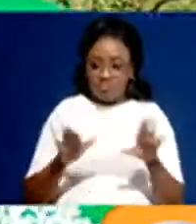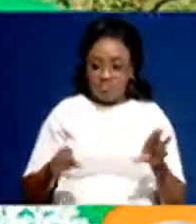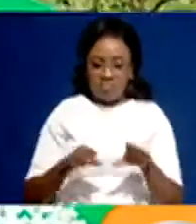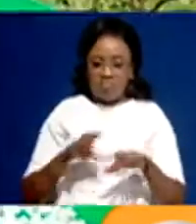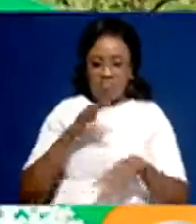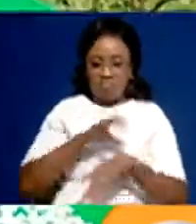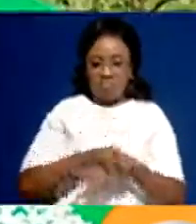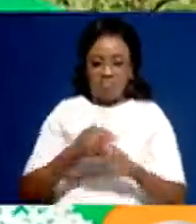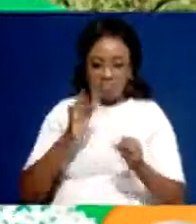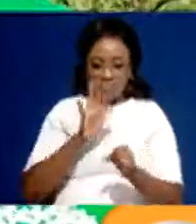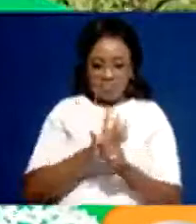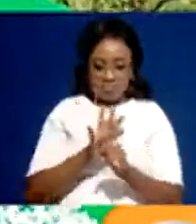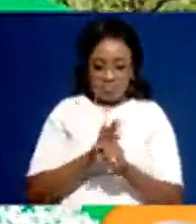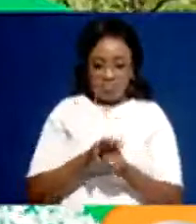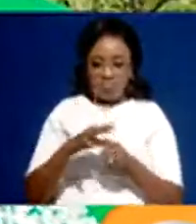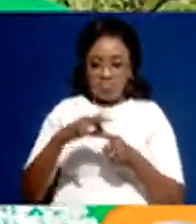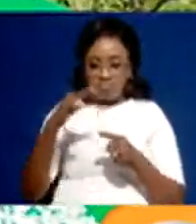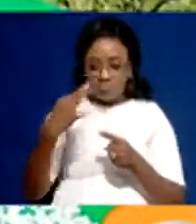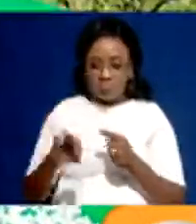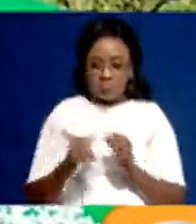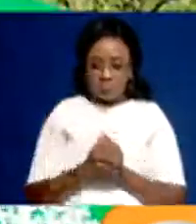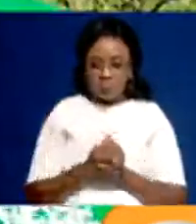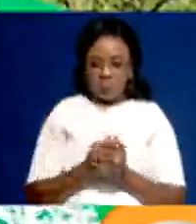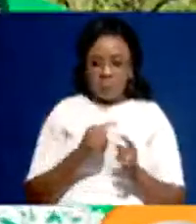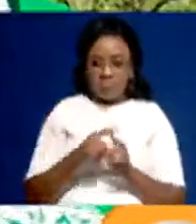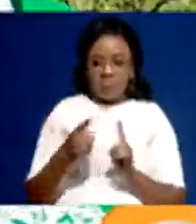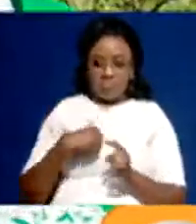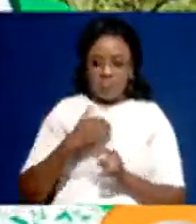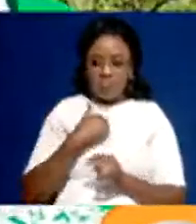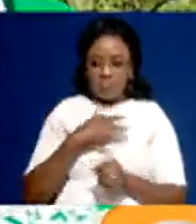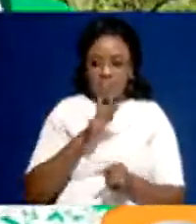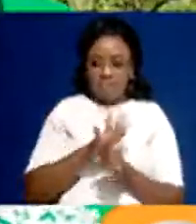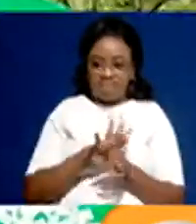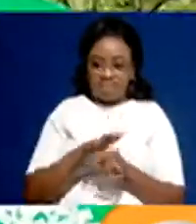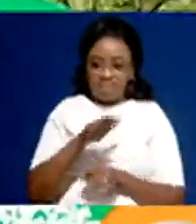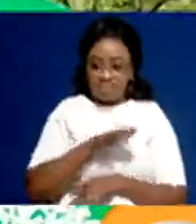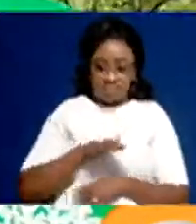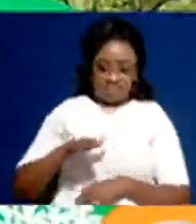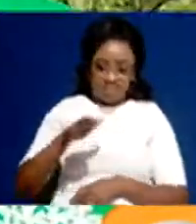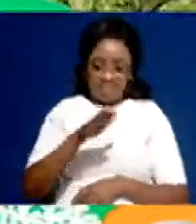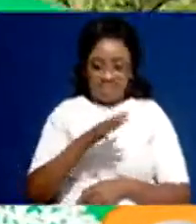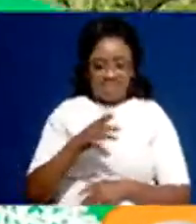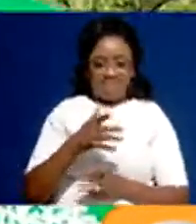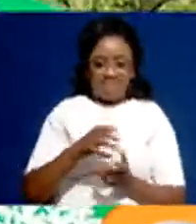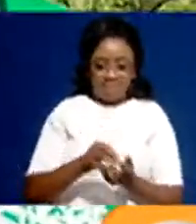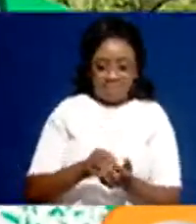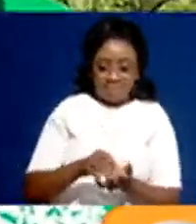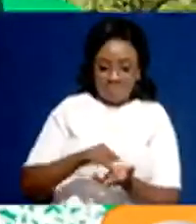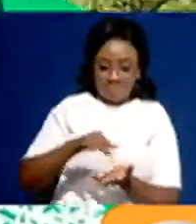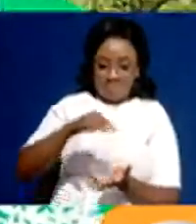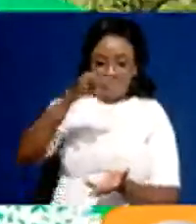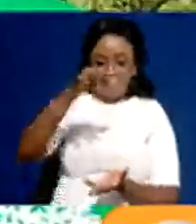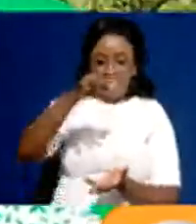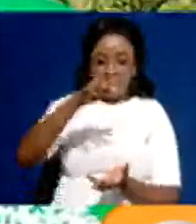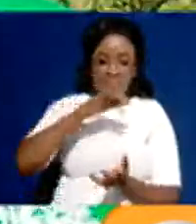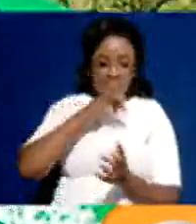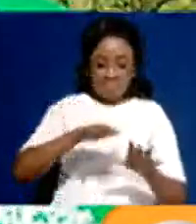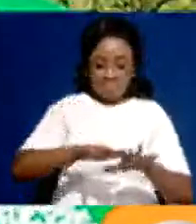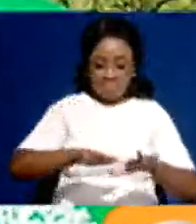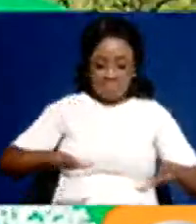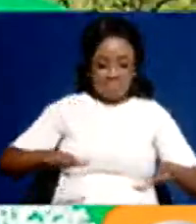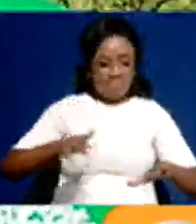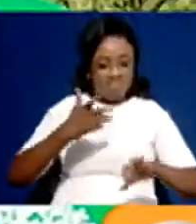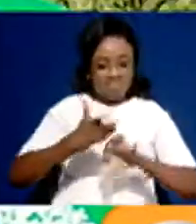lot of vegetables, but there is a lot of space in the air, which is what the cone